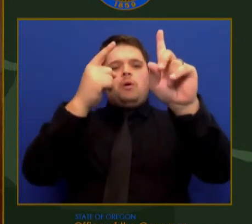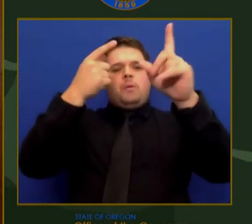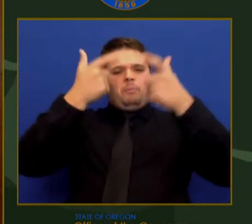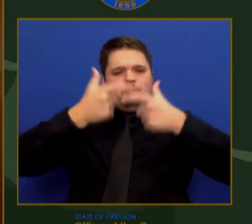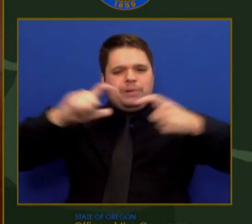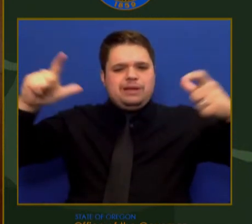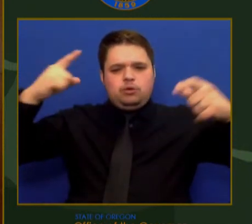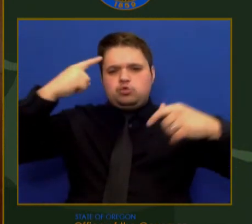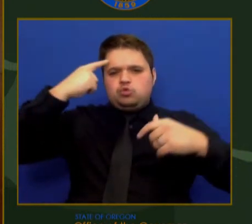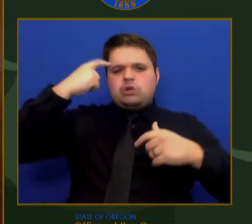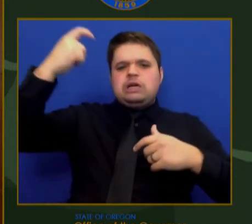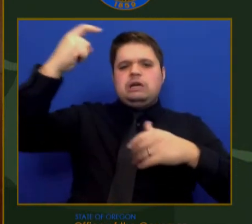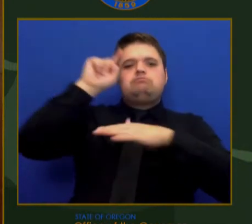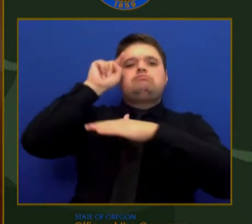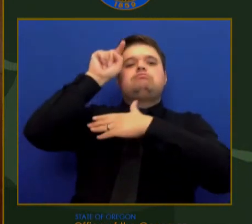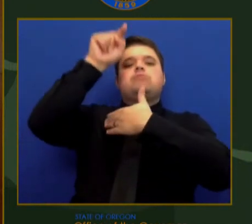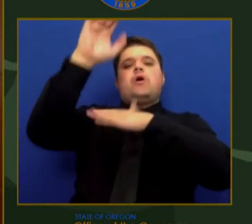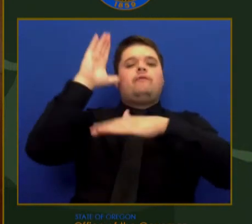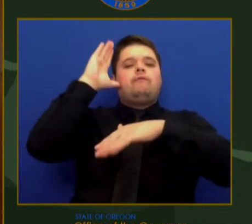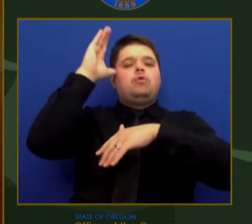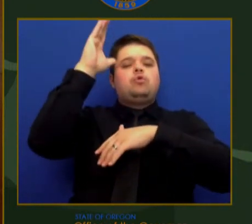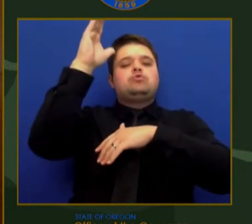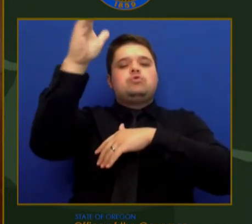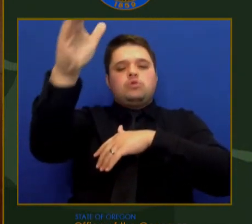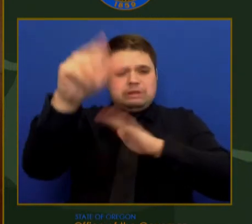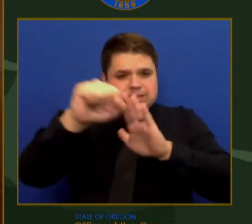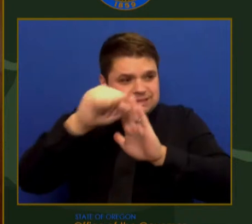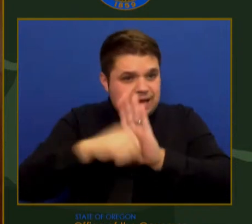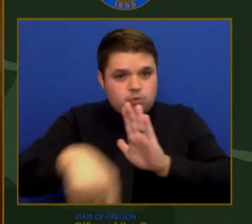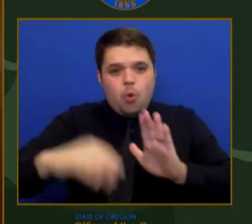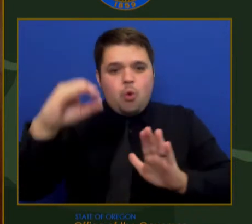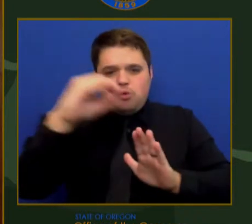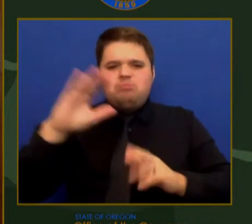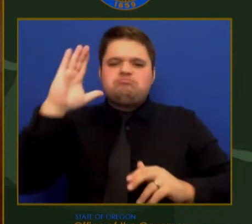of our state and everyone living in it.